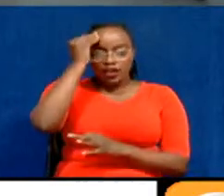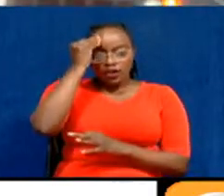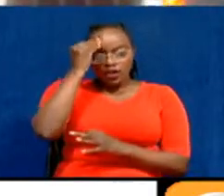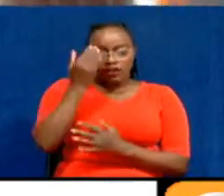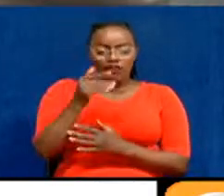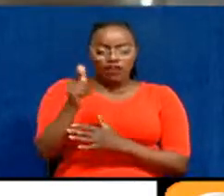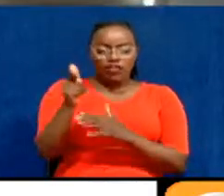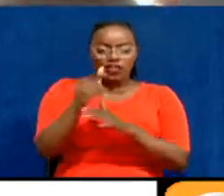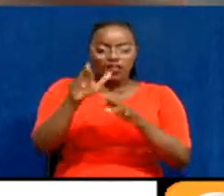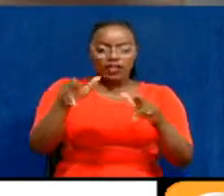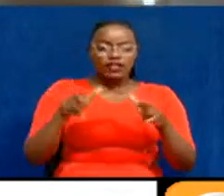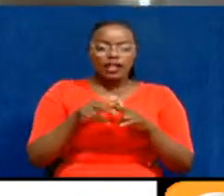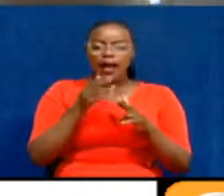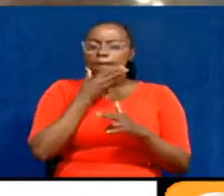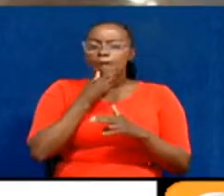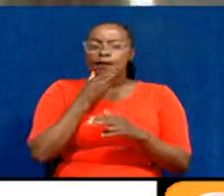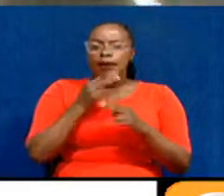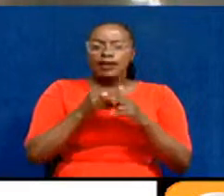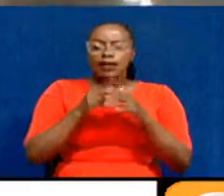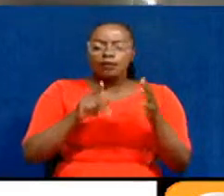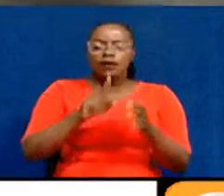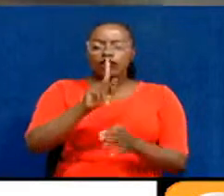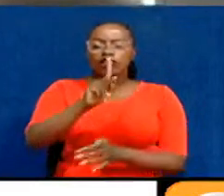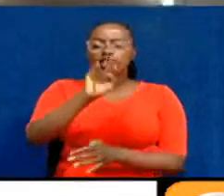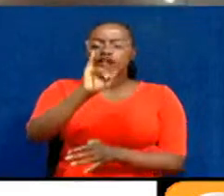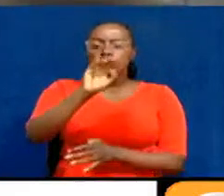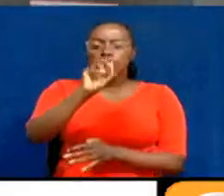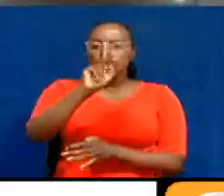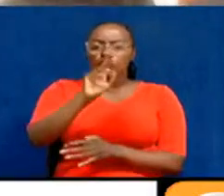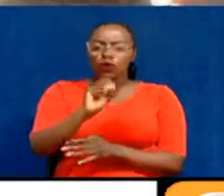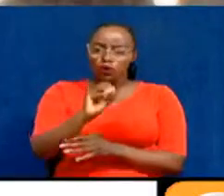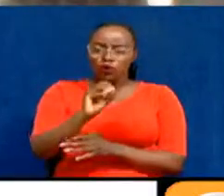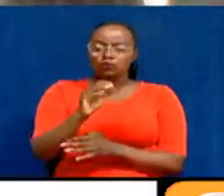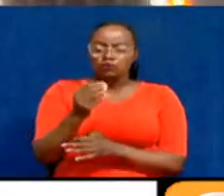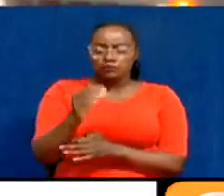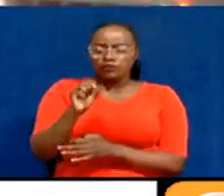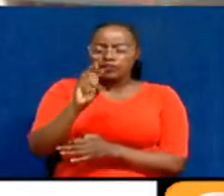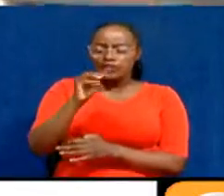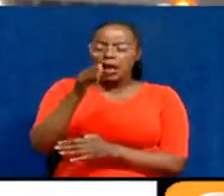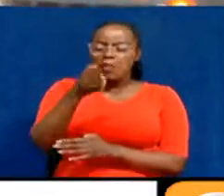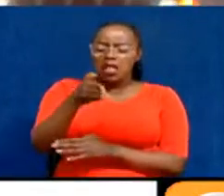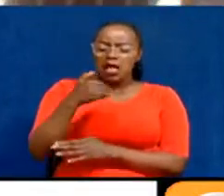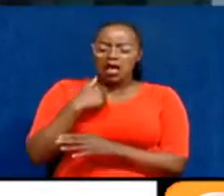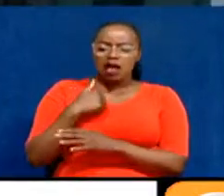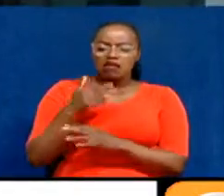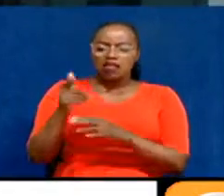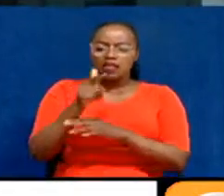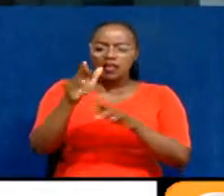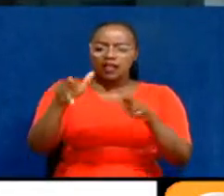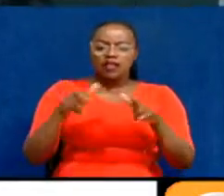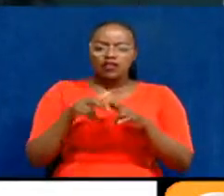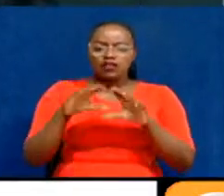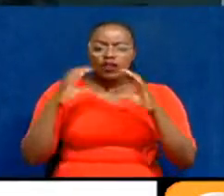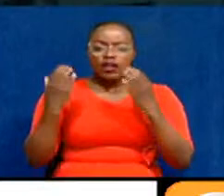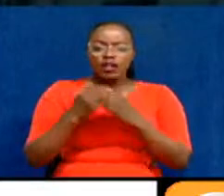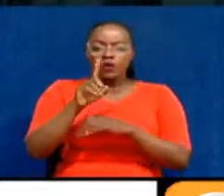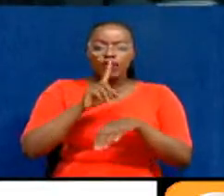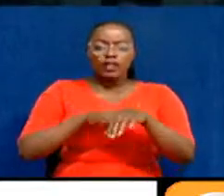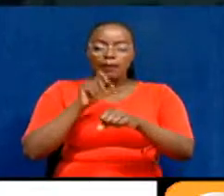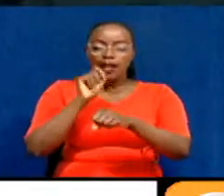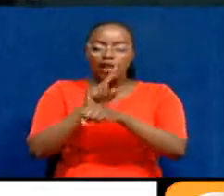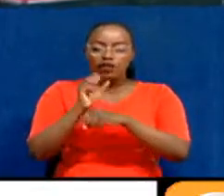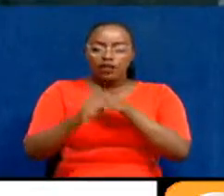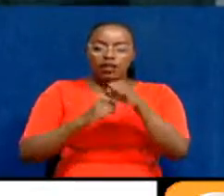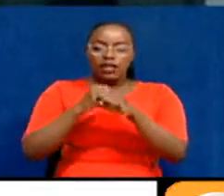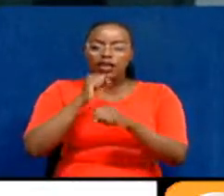And here in studio, we had a gentleman called Kioko Mwinzi. Sam Gituku had him in studio. He went to class 1 when he was 11 years